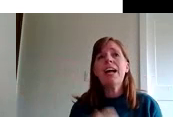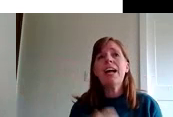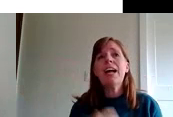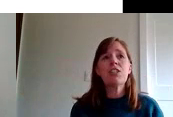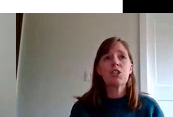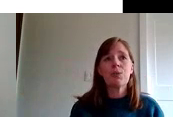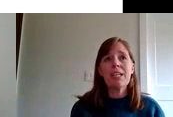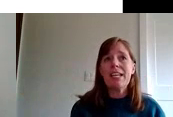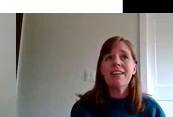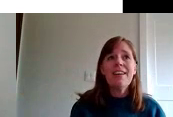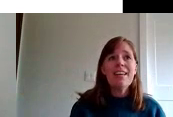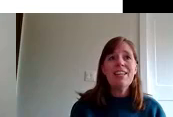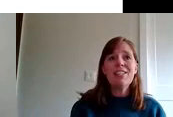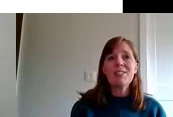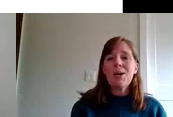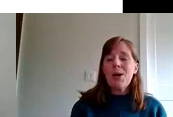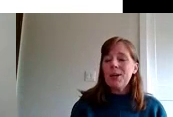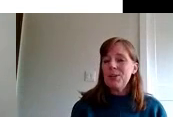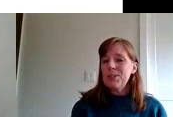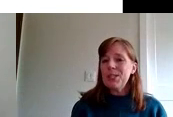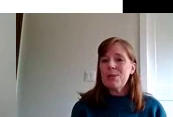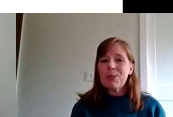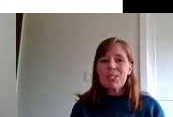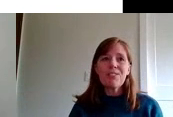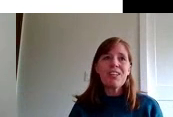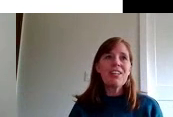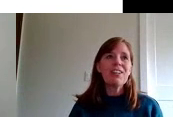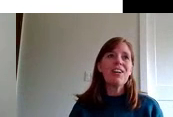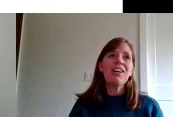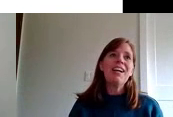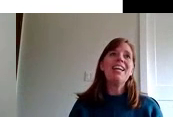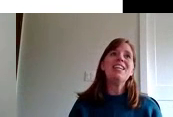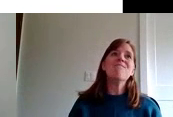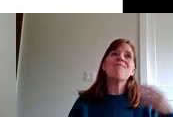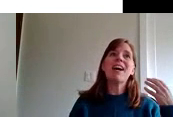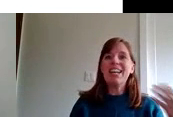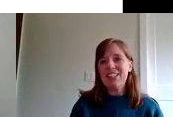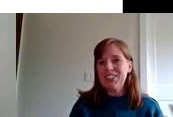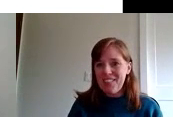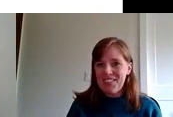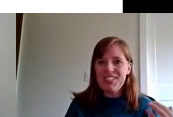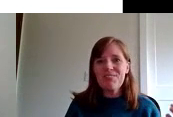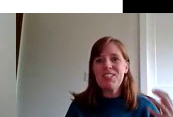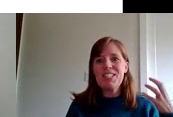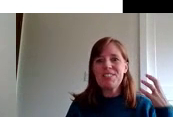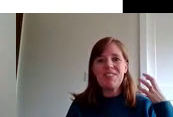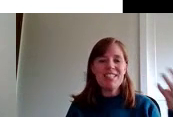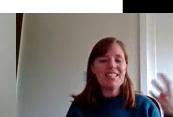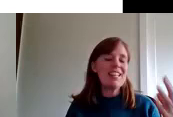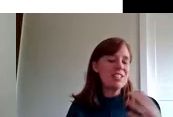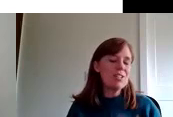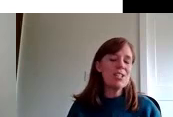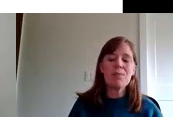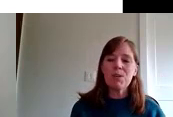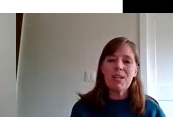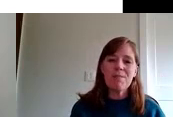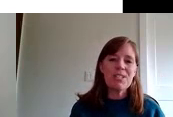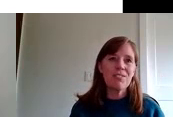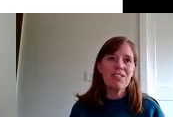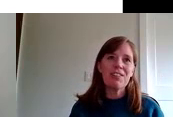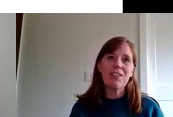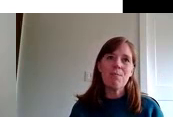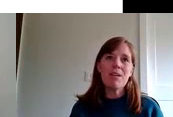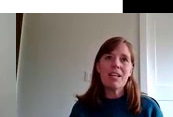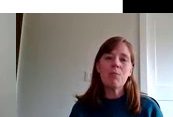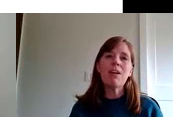The picture I have on the screen is using the immersive reader in Minecraft, which is an amazing thing. So I'll talk more